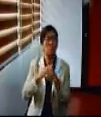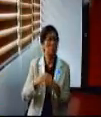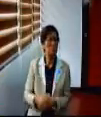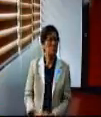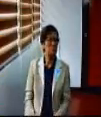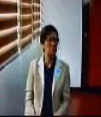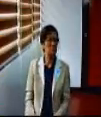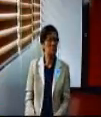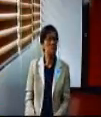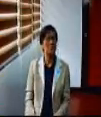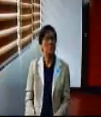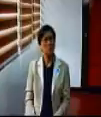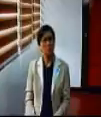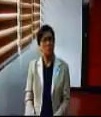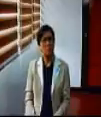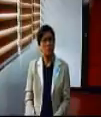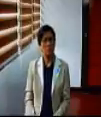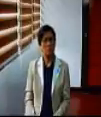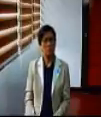silent